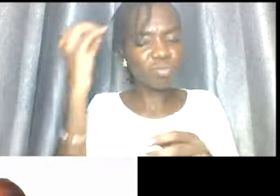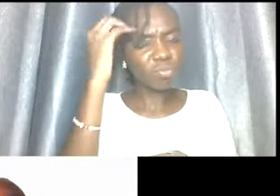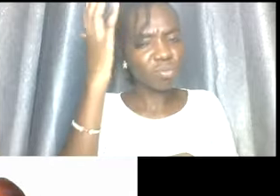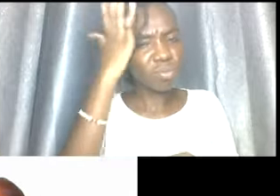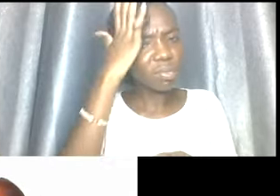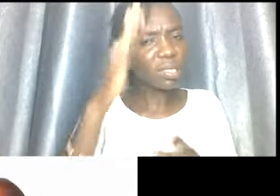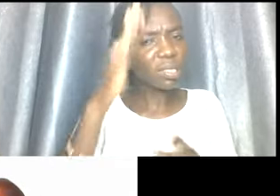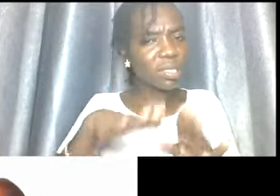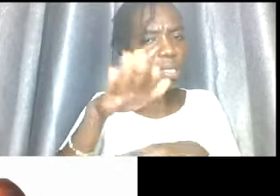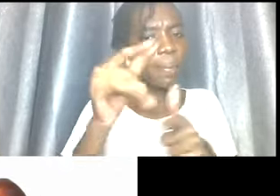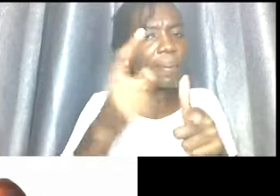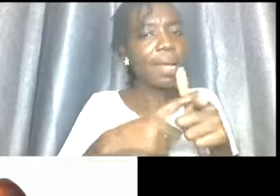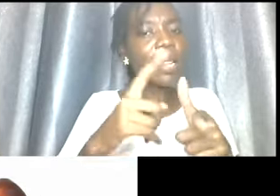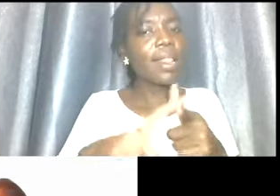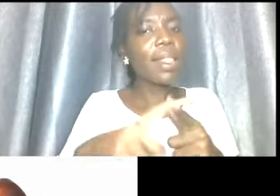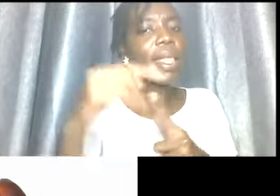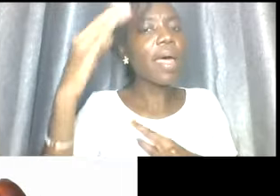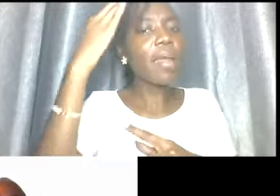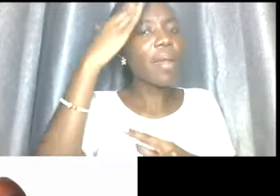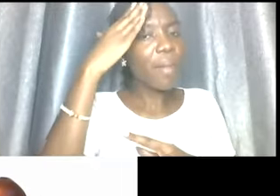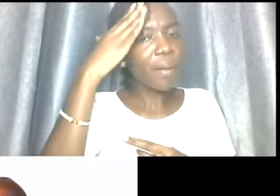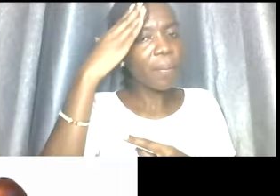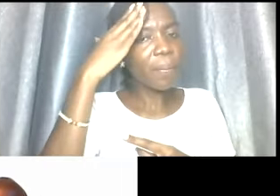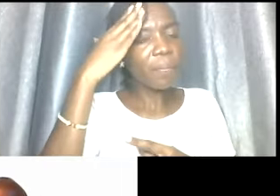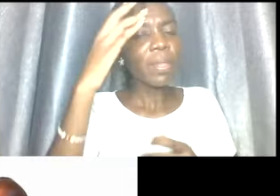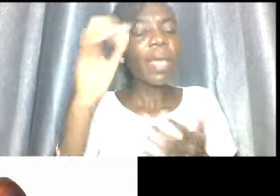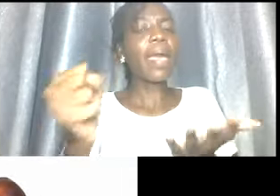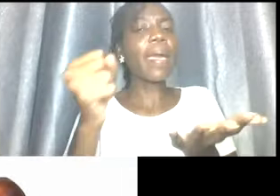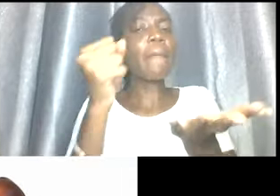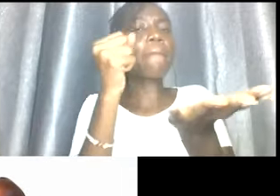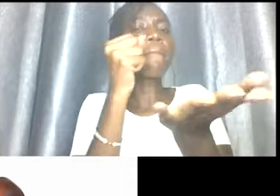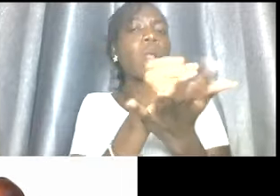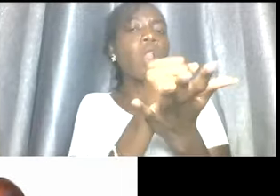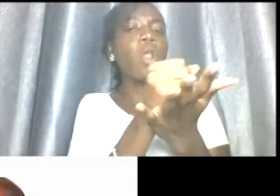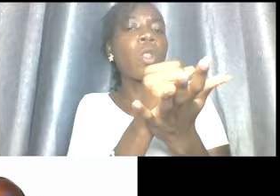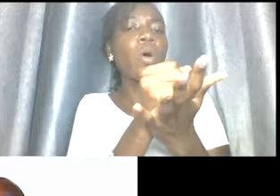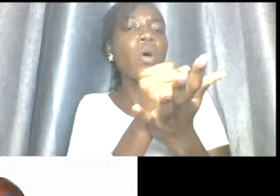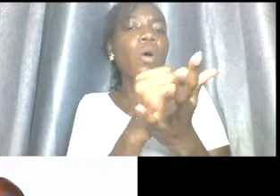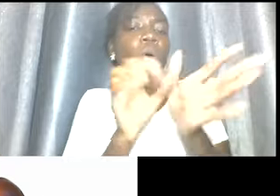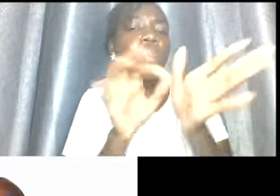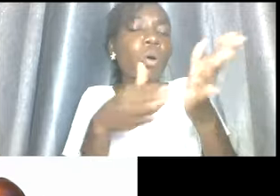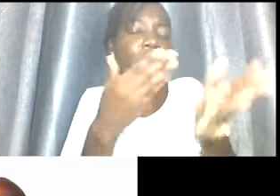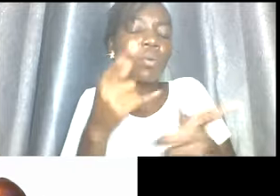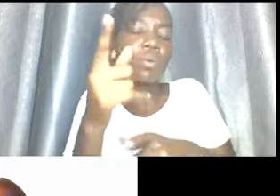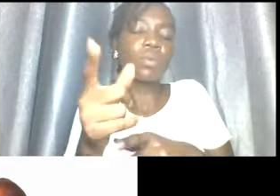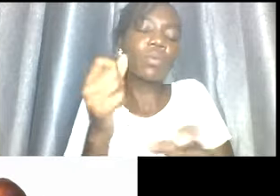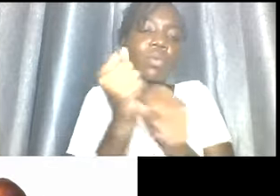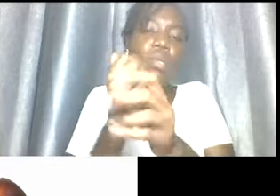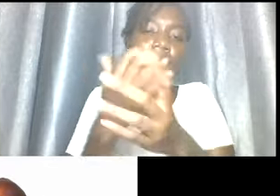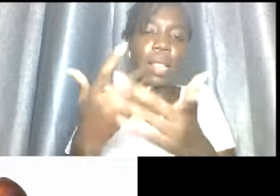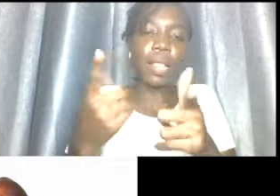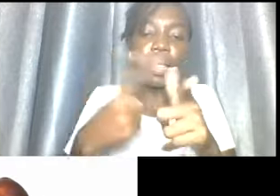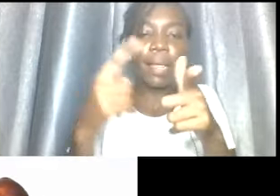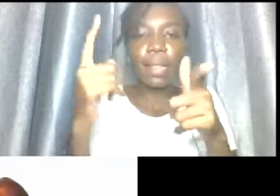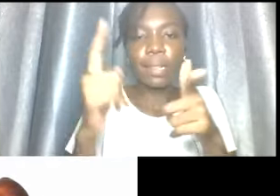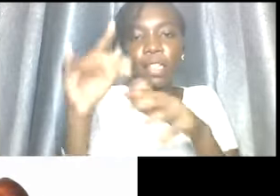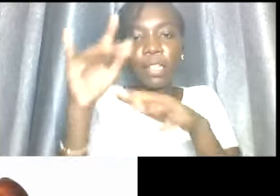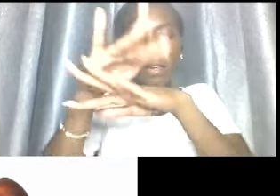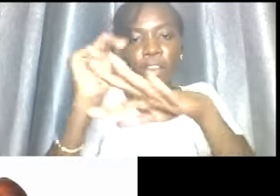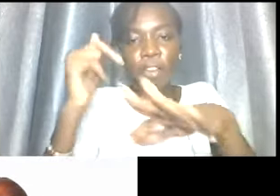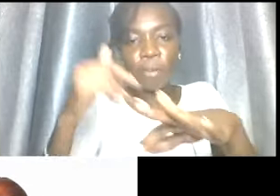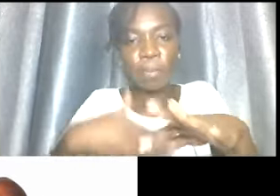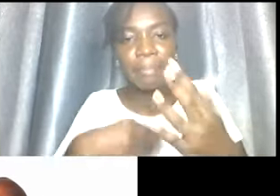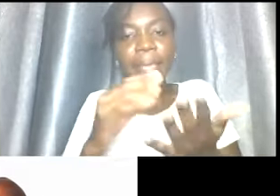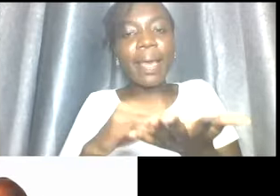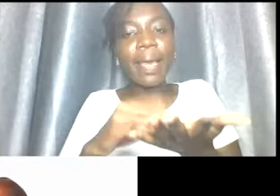only did it help me to stay employed or engaged, but it caused me to learn about